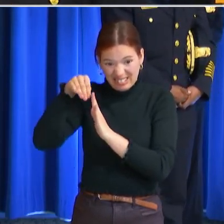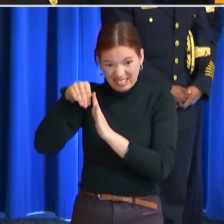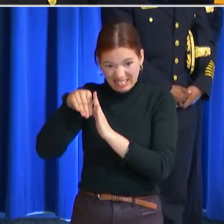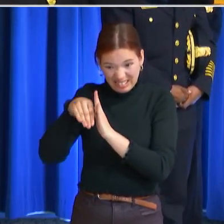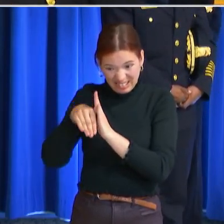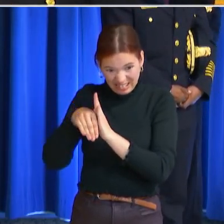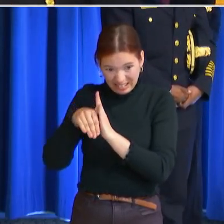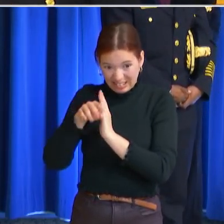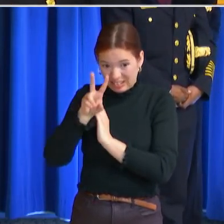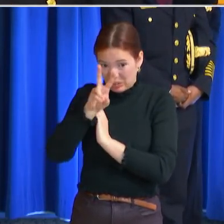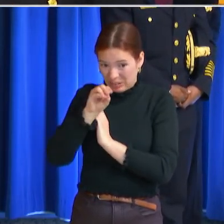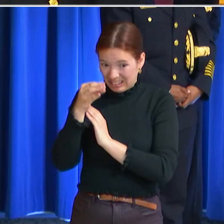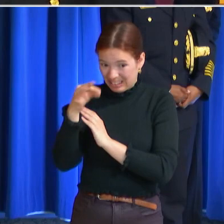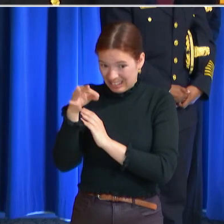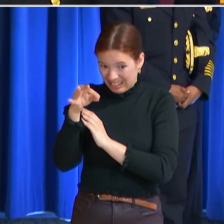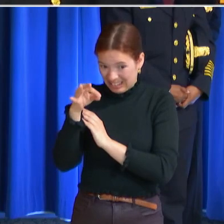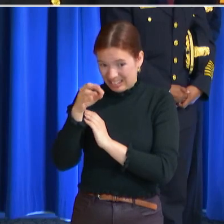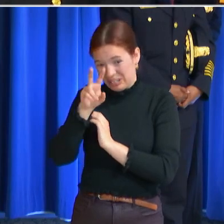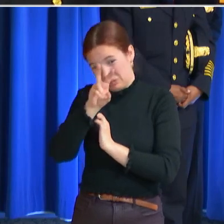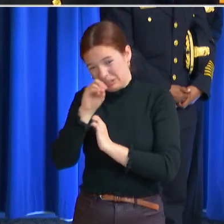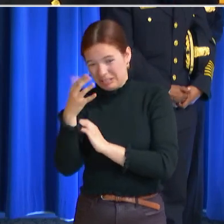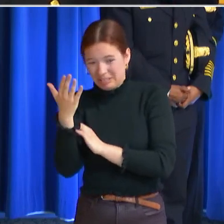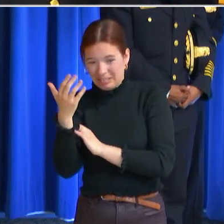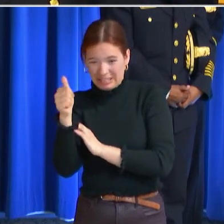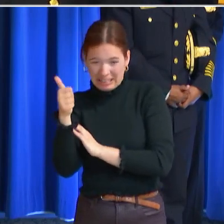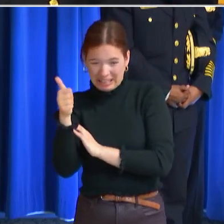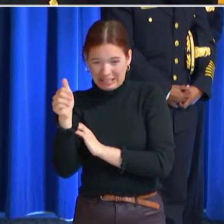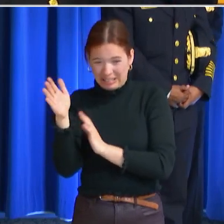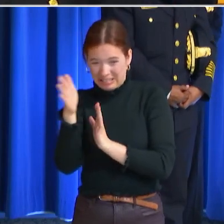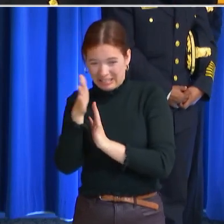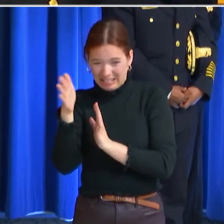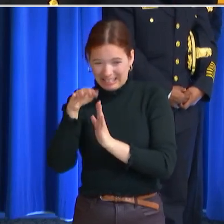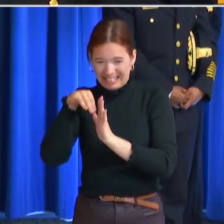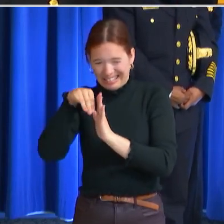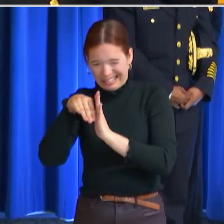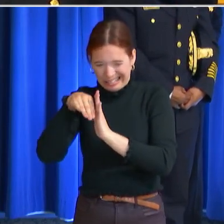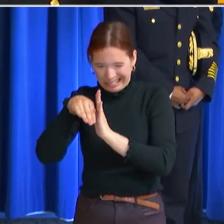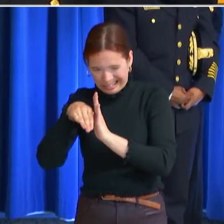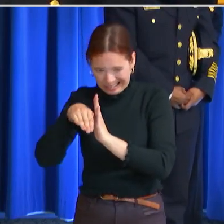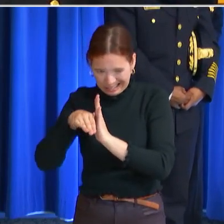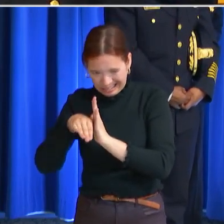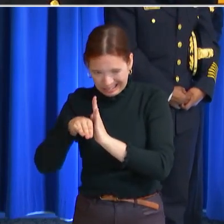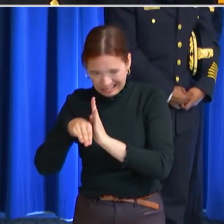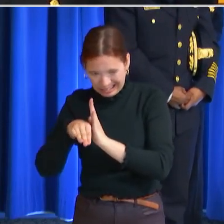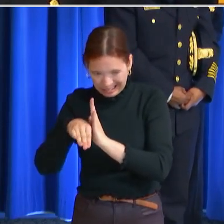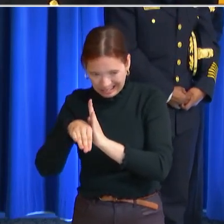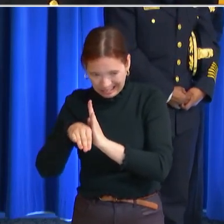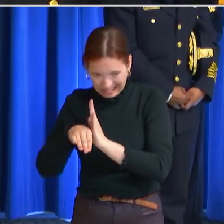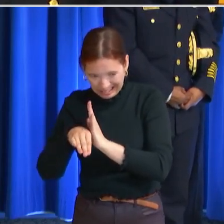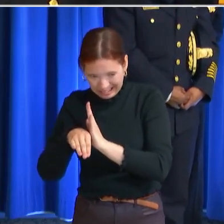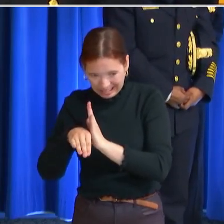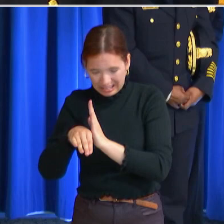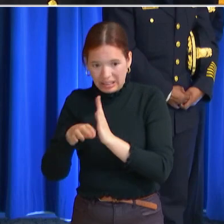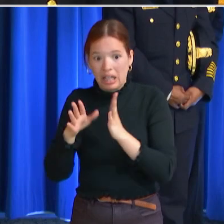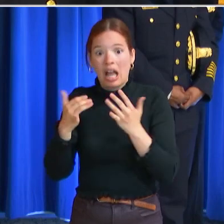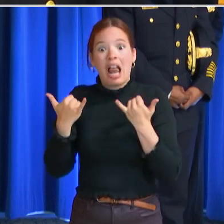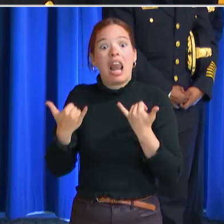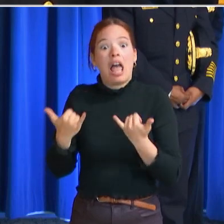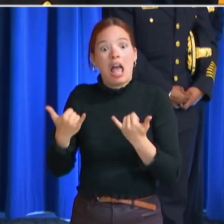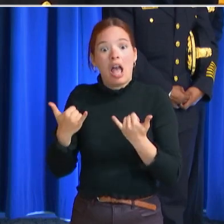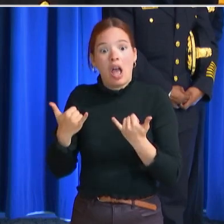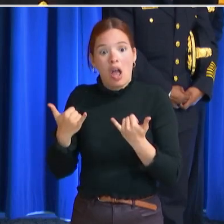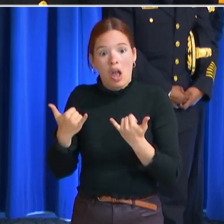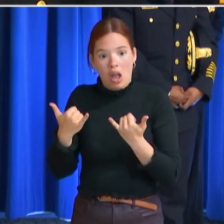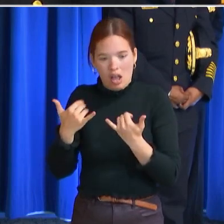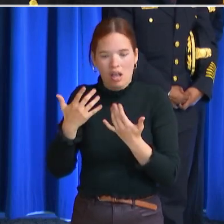area, situation where we've had declining revenues. But we are dealing with the tails of the pandemic,